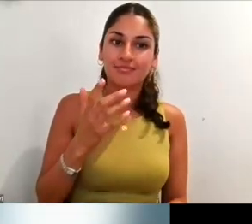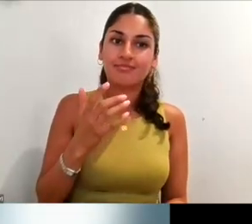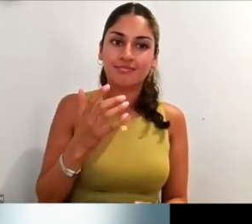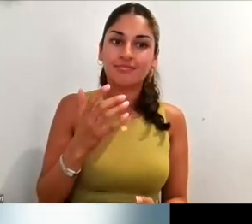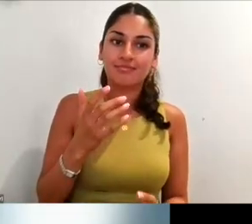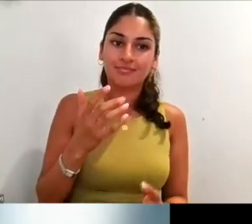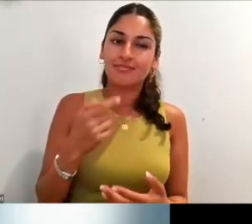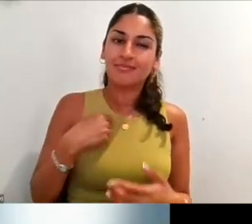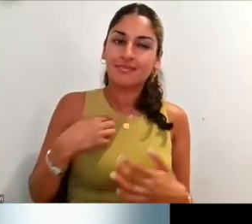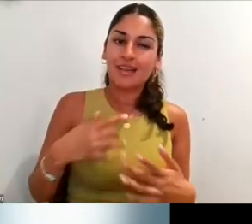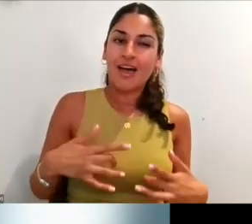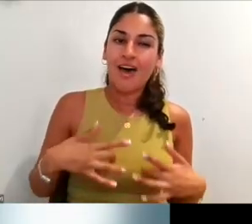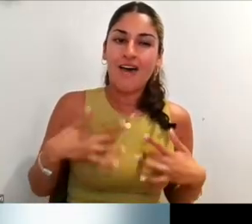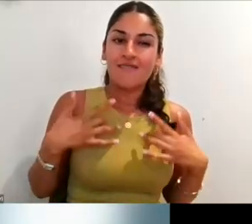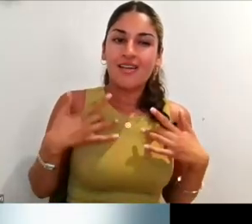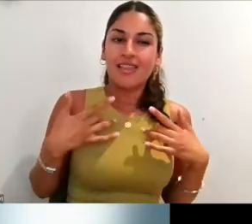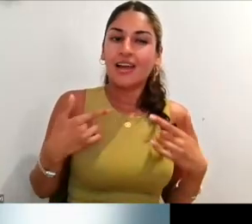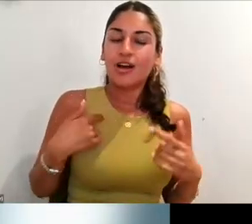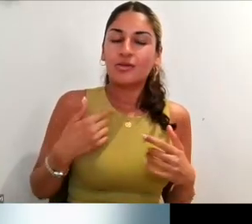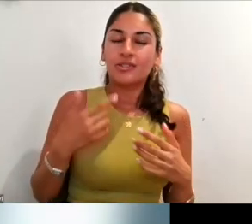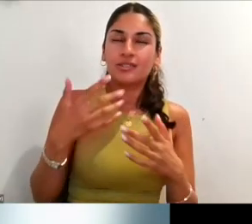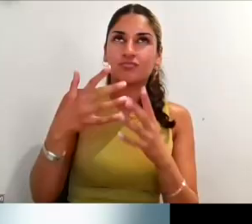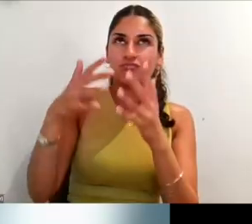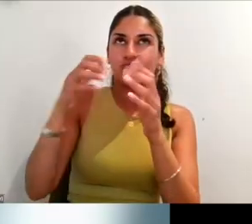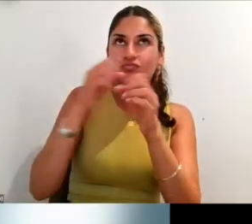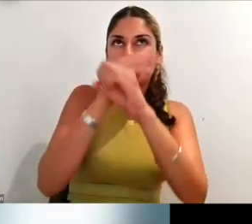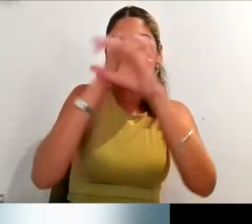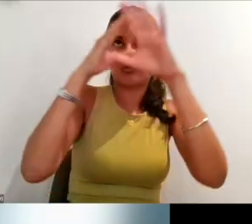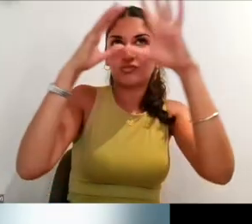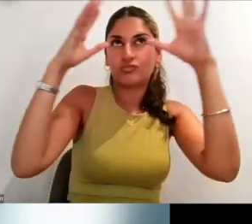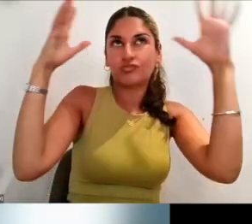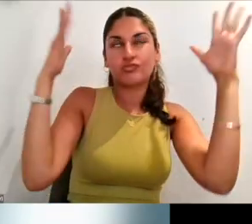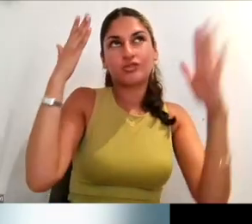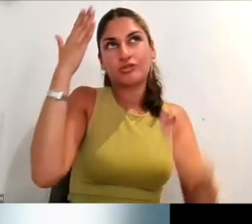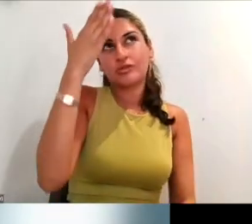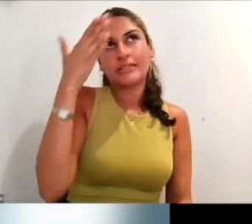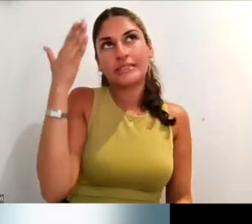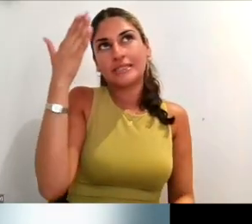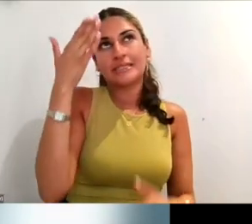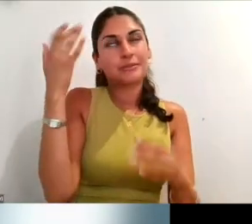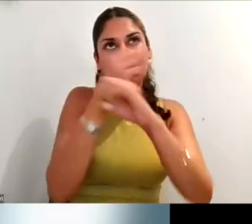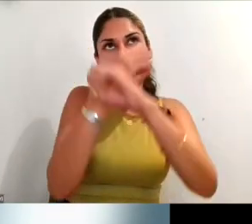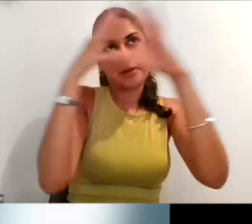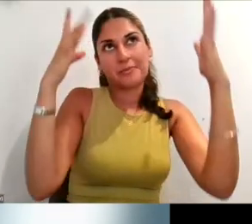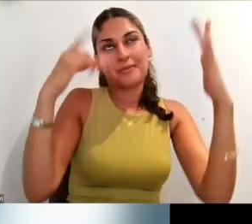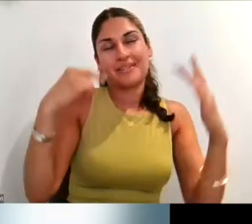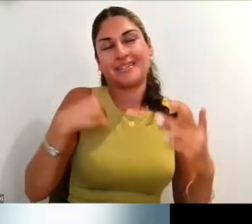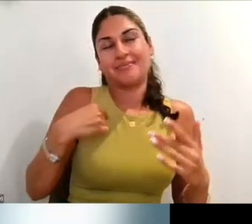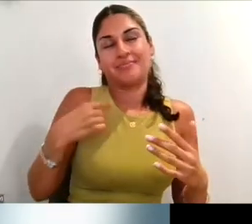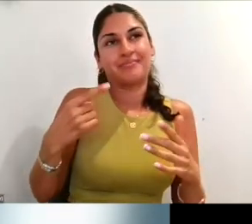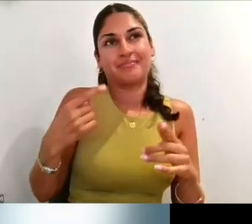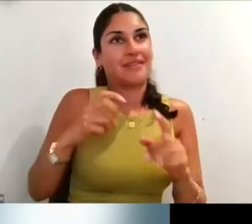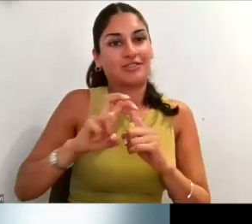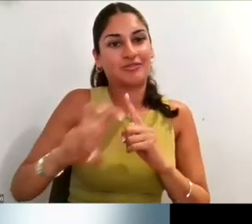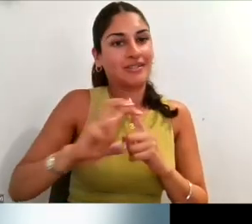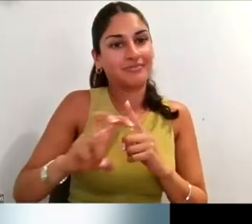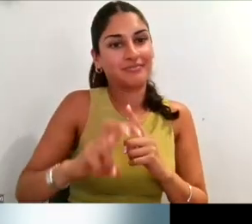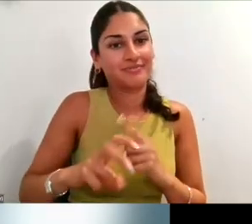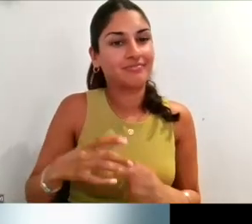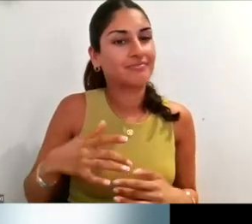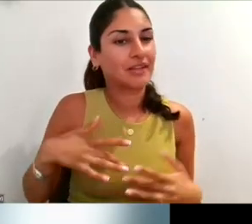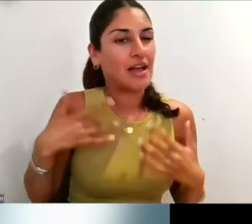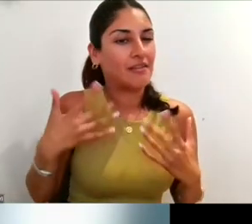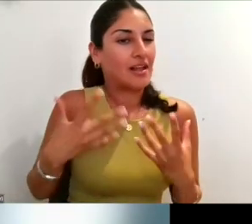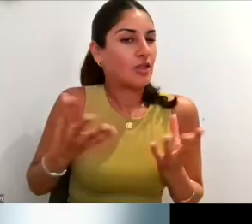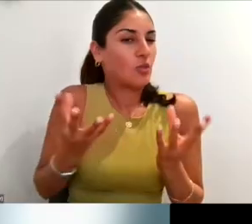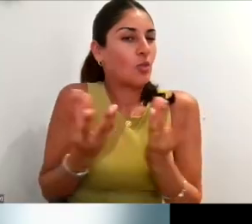I felt like I was transported, and I see here Claire's also made a comment saying that she felt like she was transported with